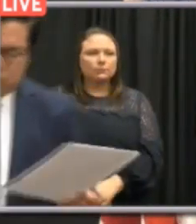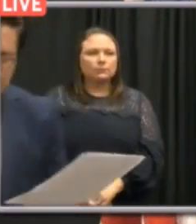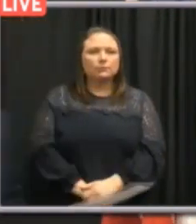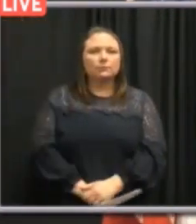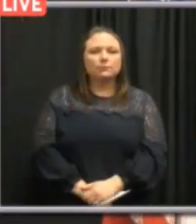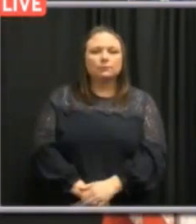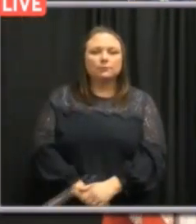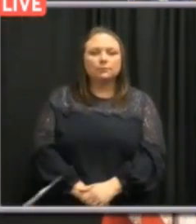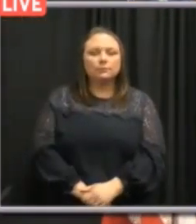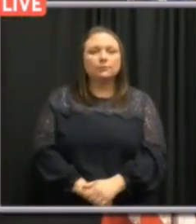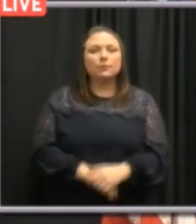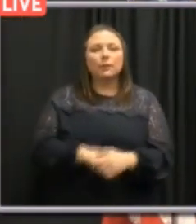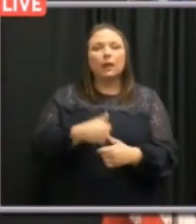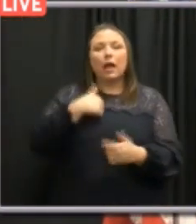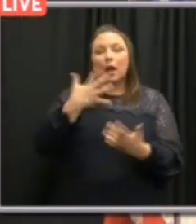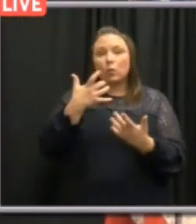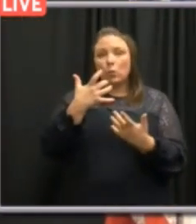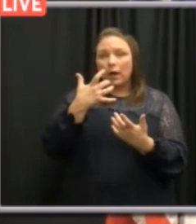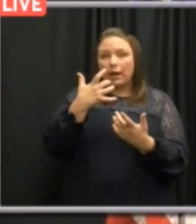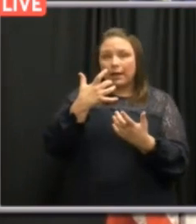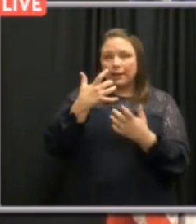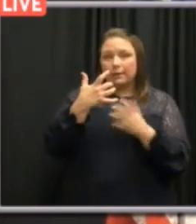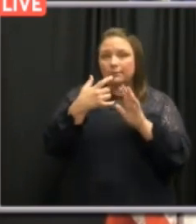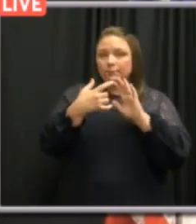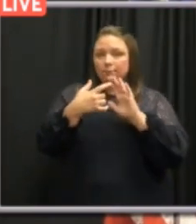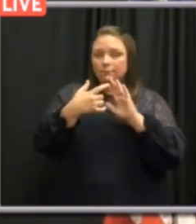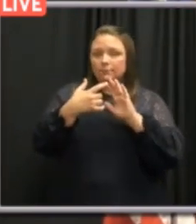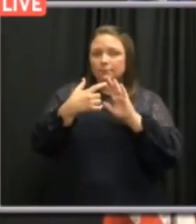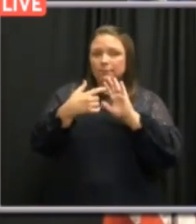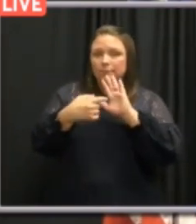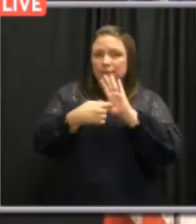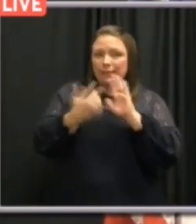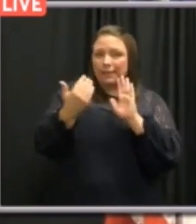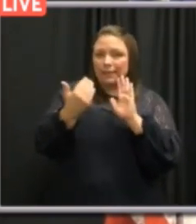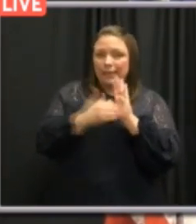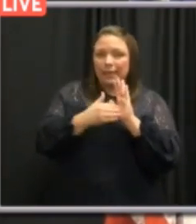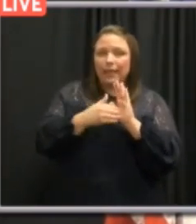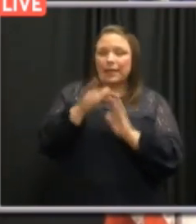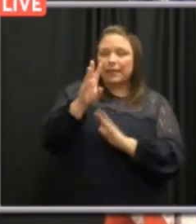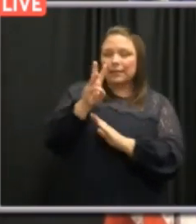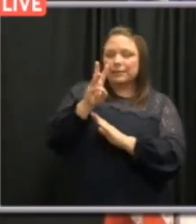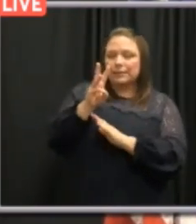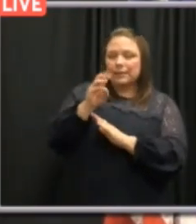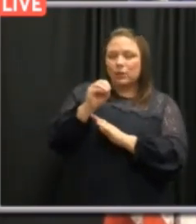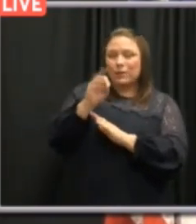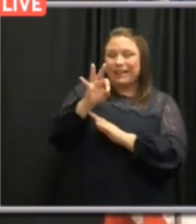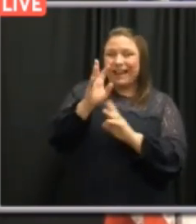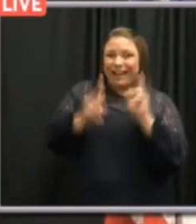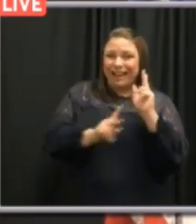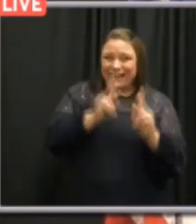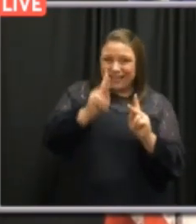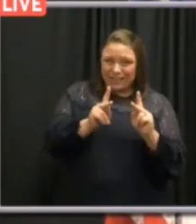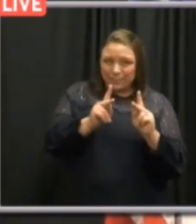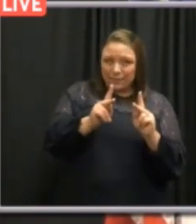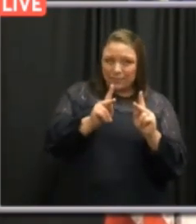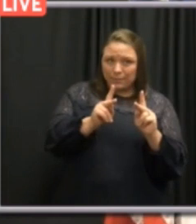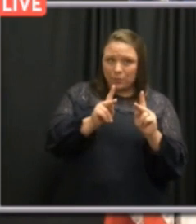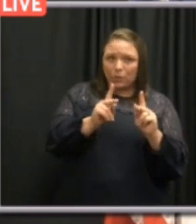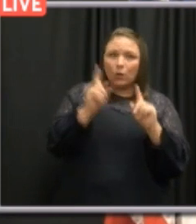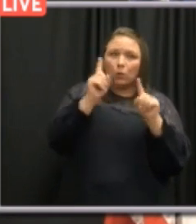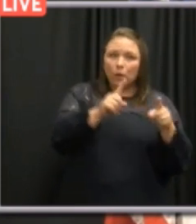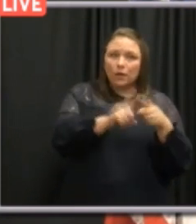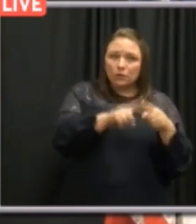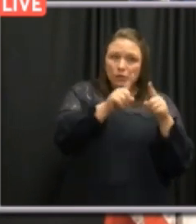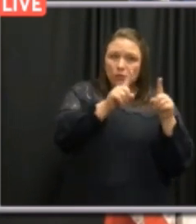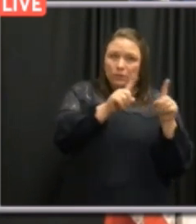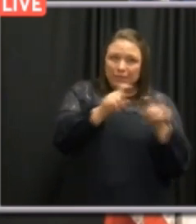Garrett, I want to highlight that on Friday, 609 people went to our assessment centers. 604 of them received a